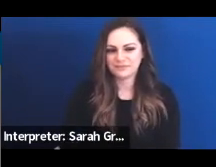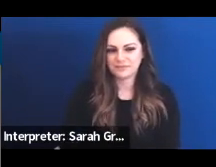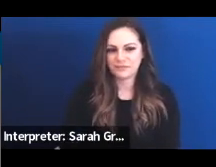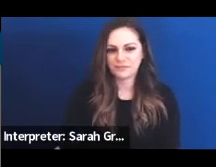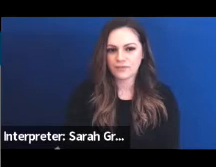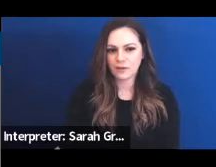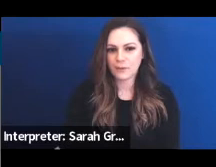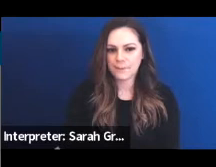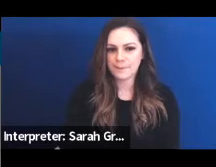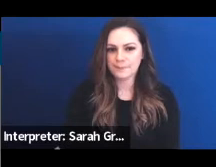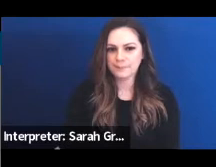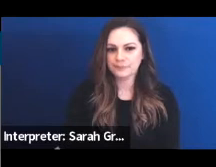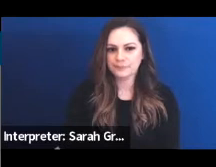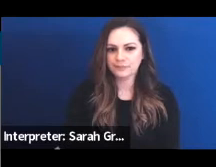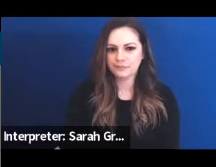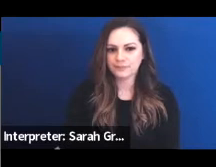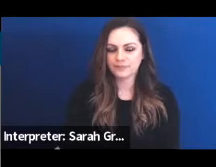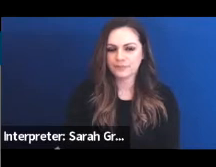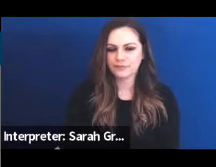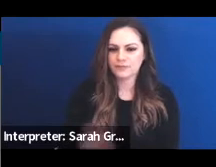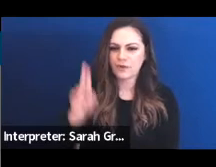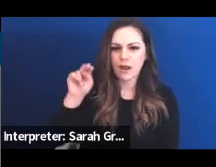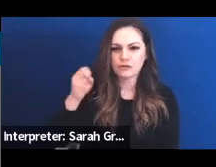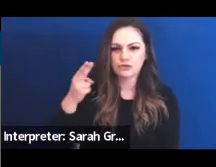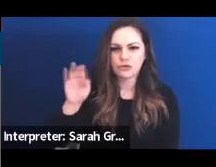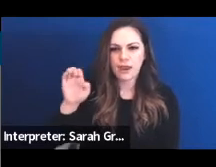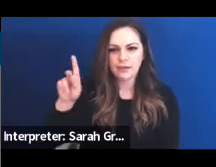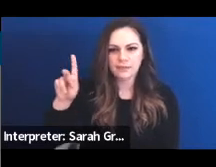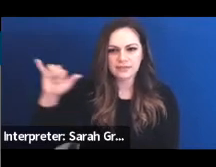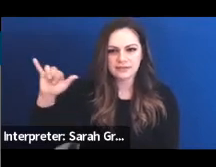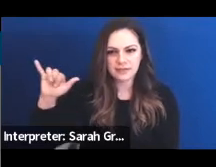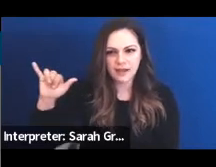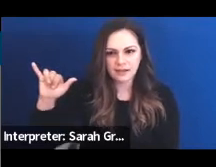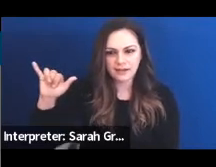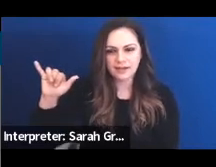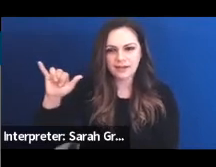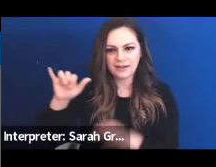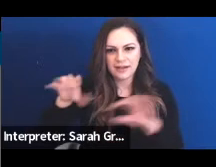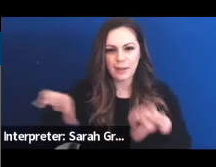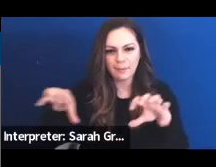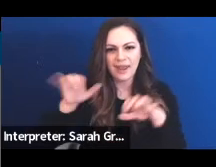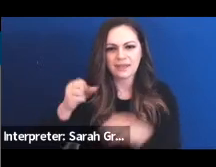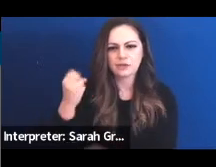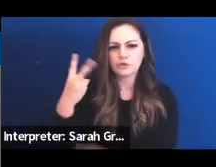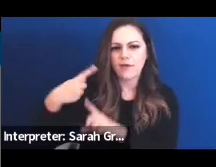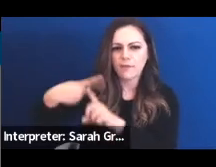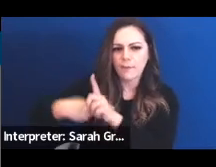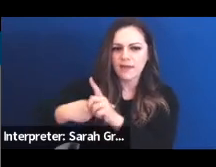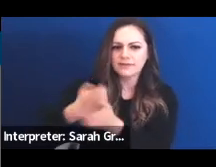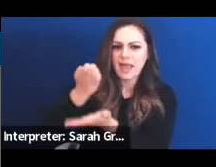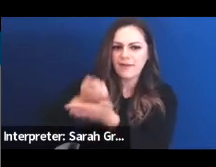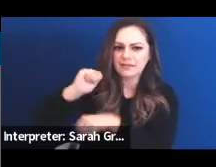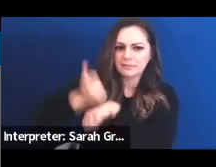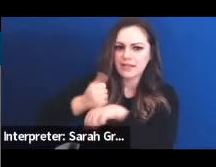So the UNSHAME Kentucky campaign is a 12-month evidence-based behavior change intervention. It's aimed to reduce